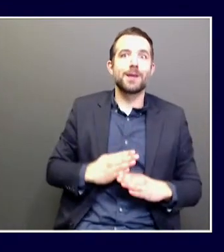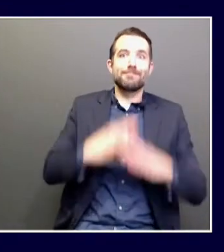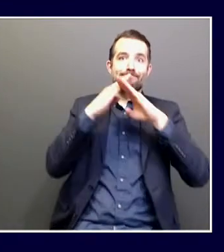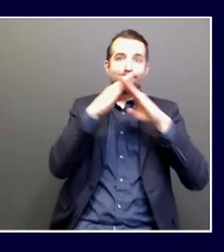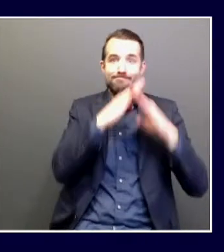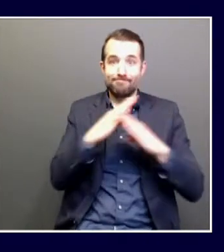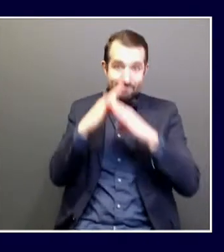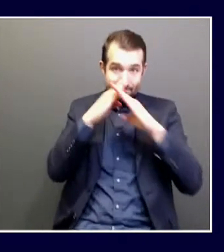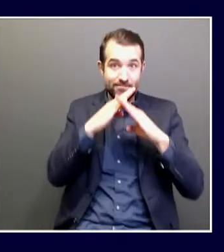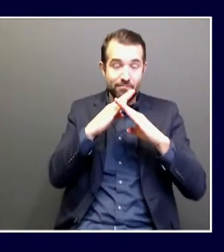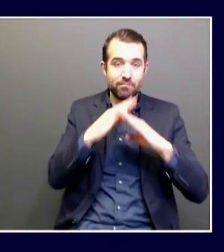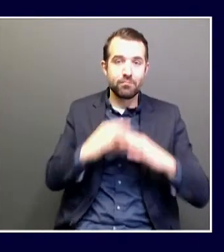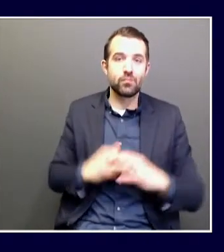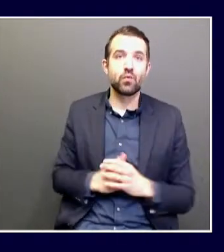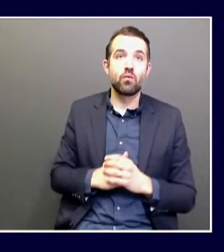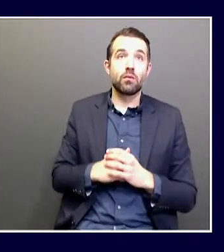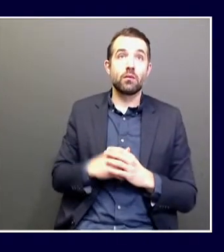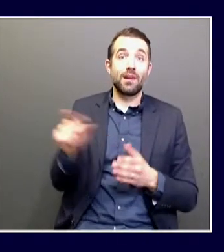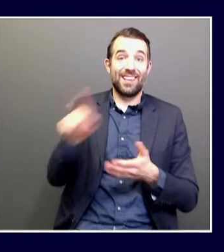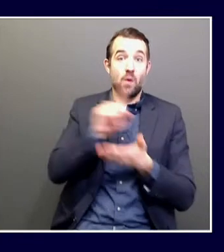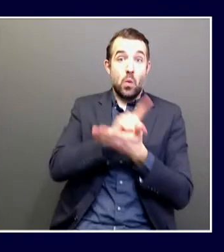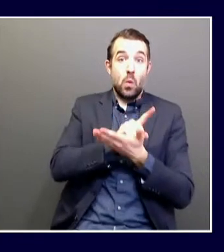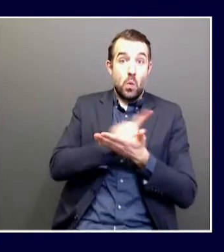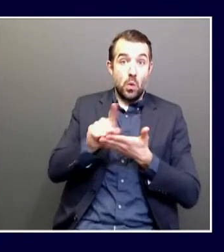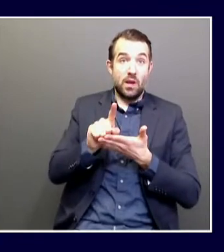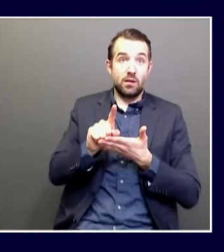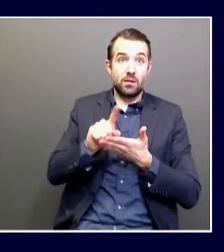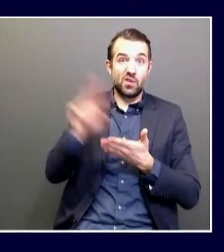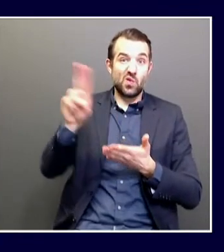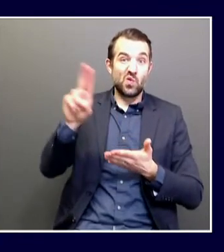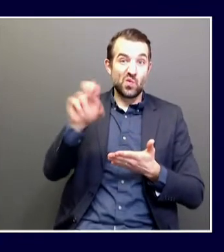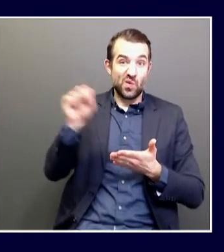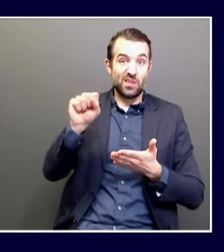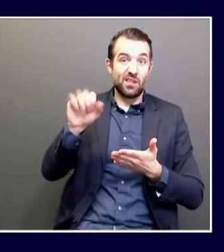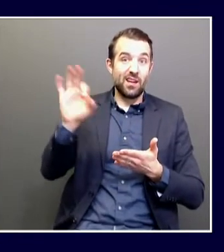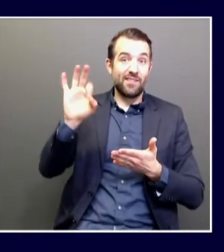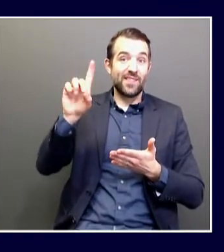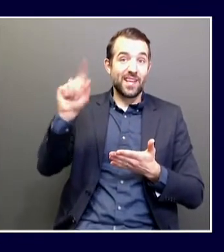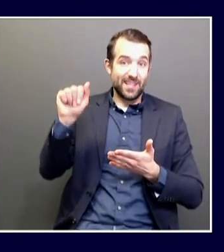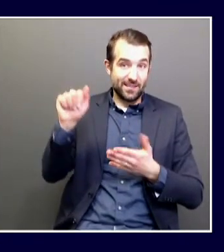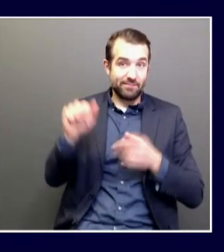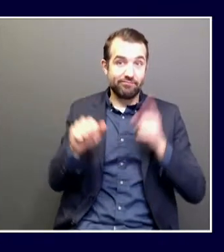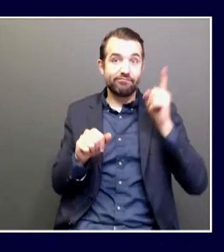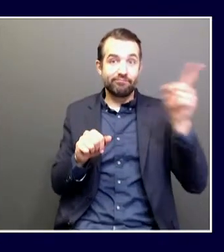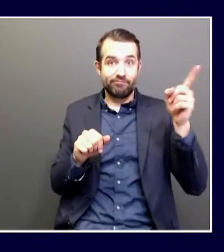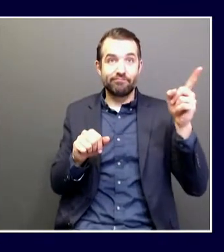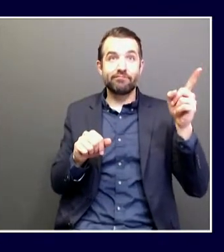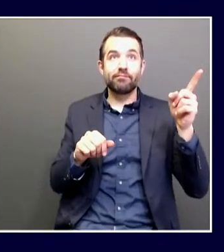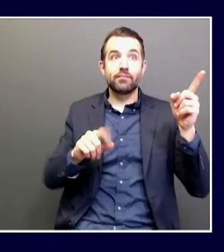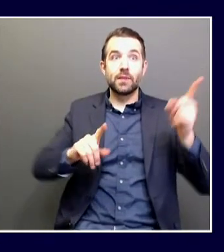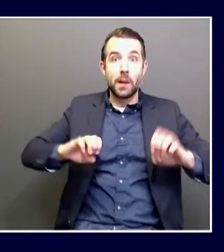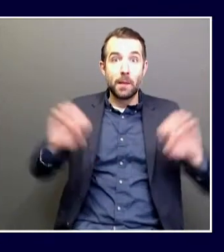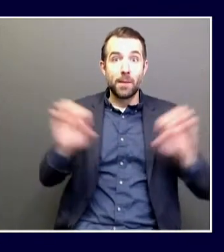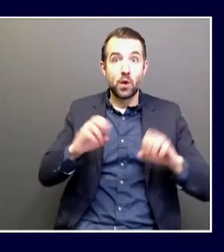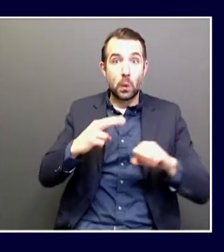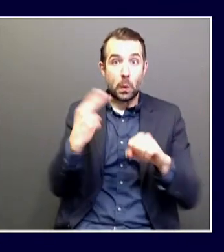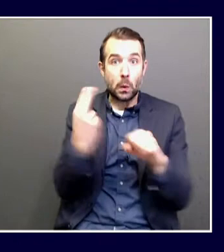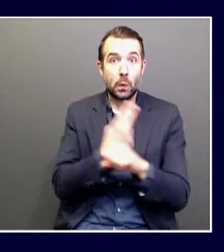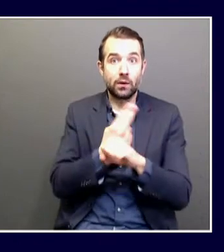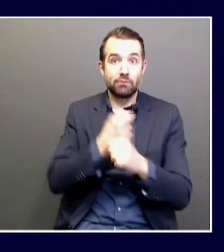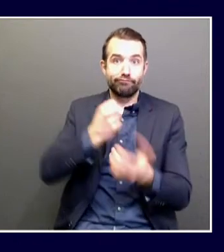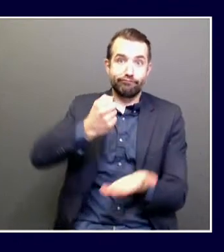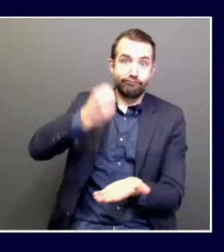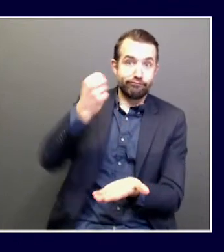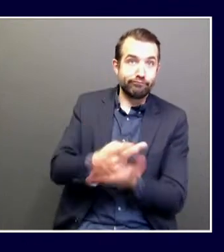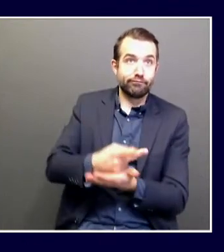authorization for Pfizer's COVID-19 vaccine in 3 important ways. The first is that